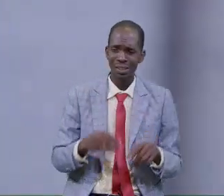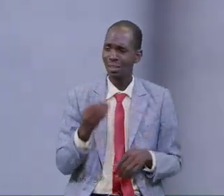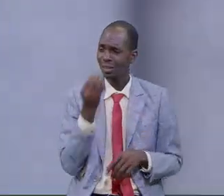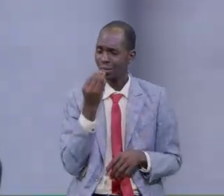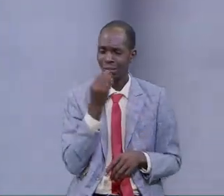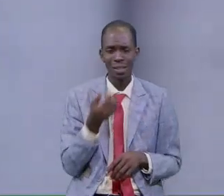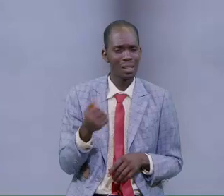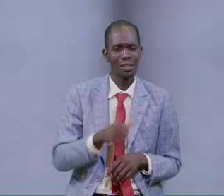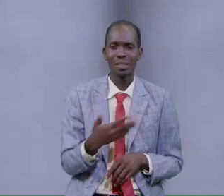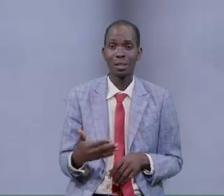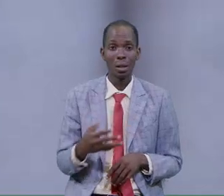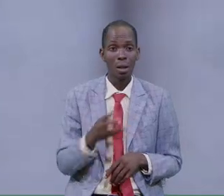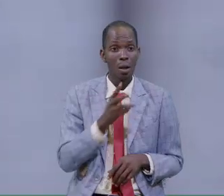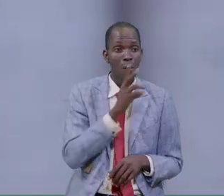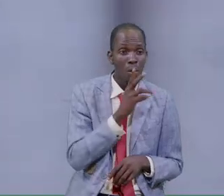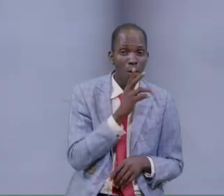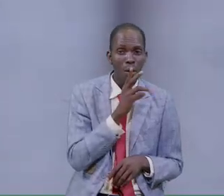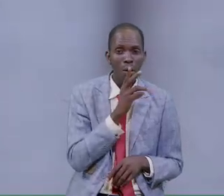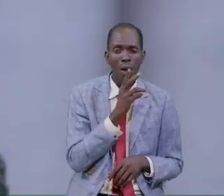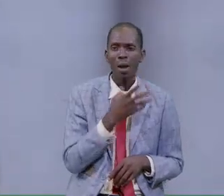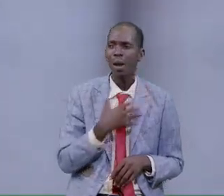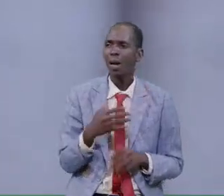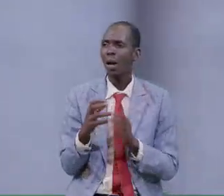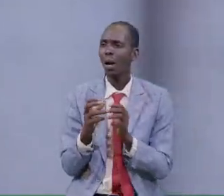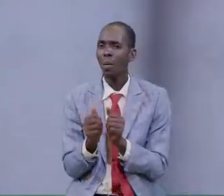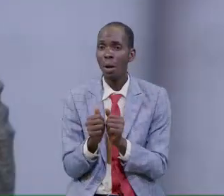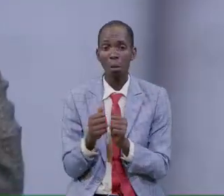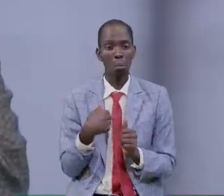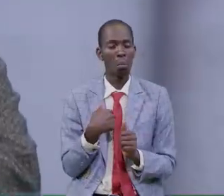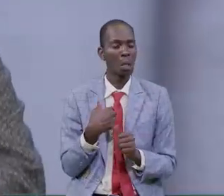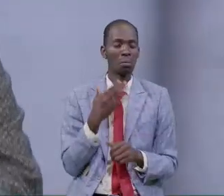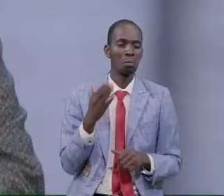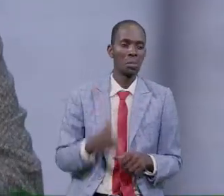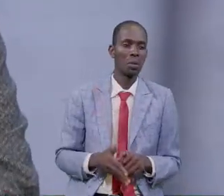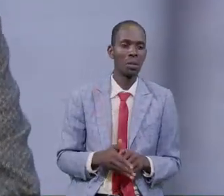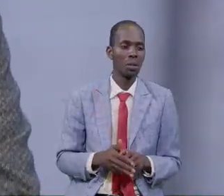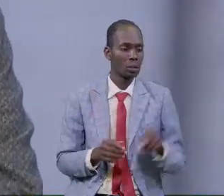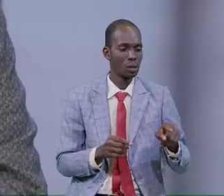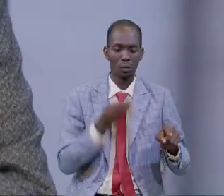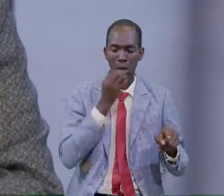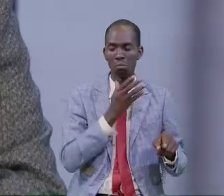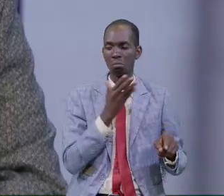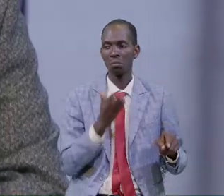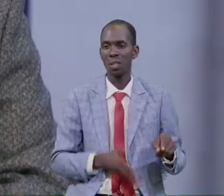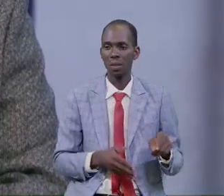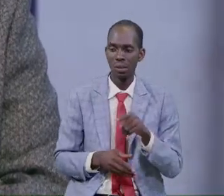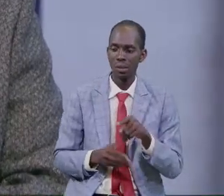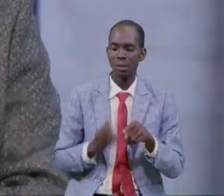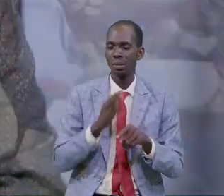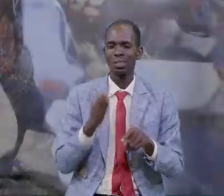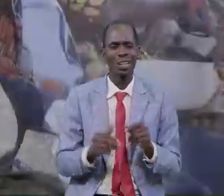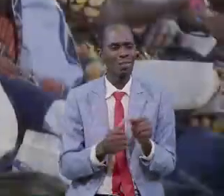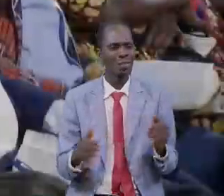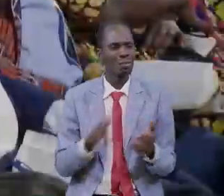water and milk, me, no. This one, no. Everything now becomes edible.